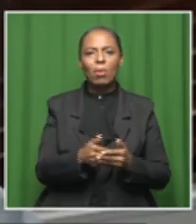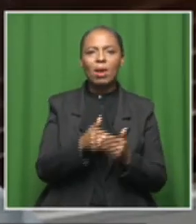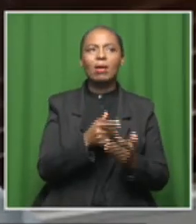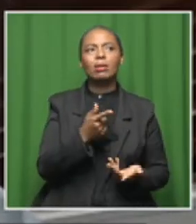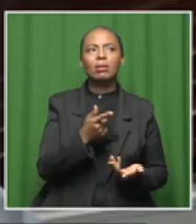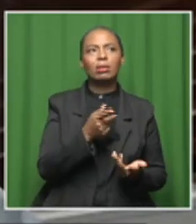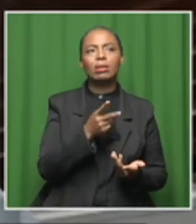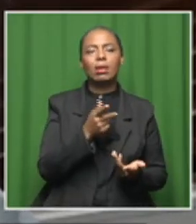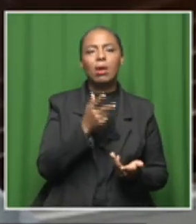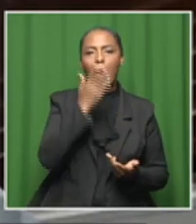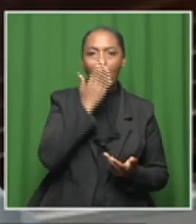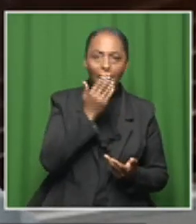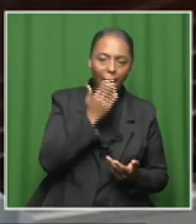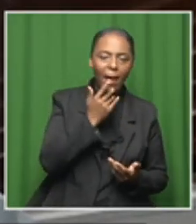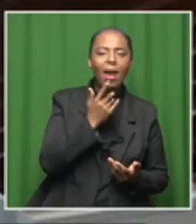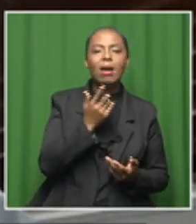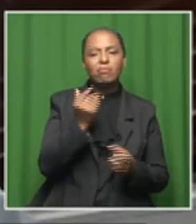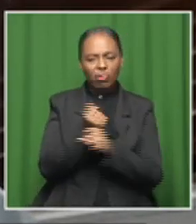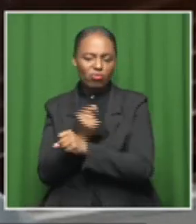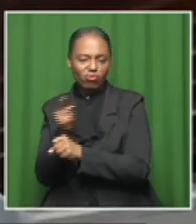influenza, we look for RSV and